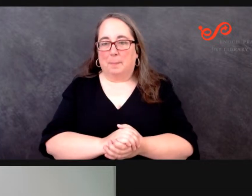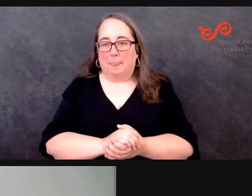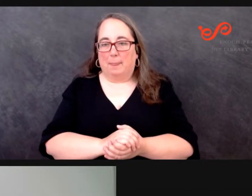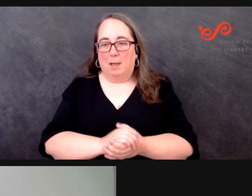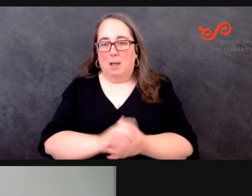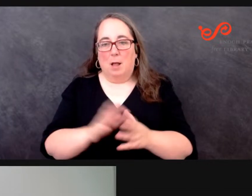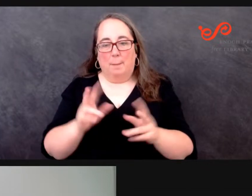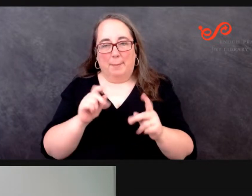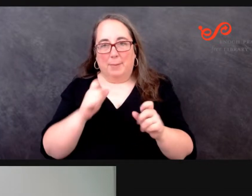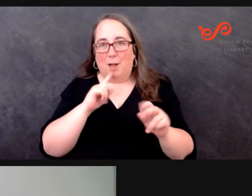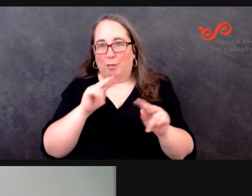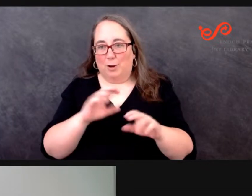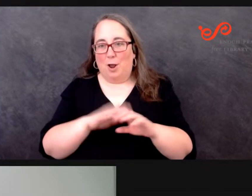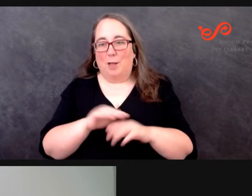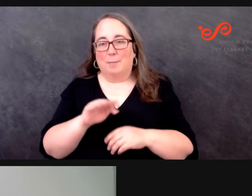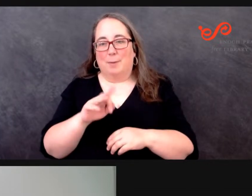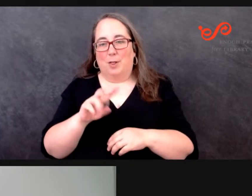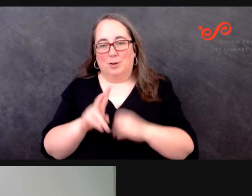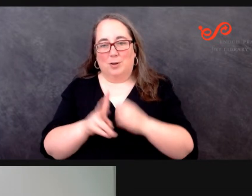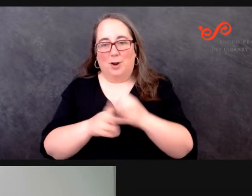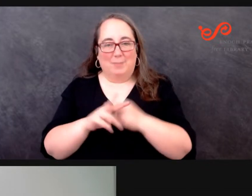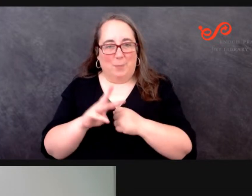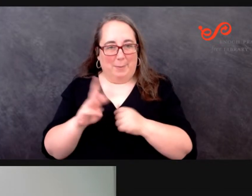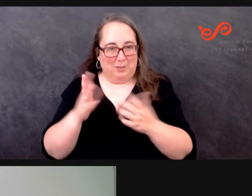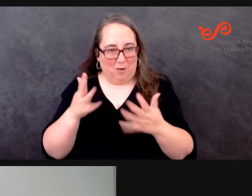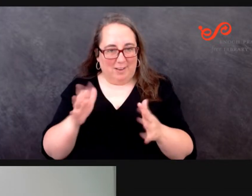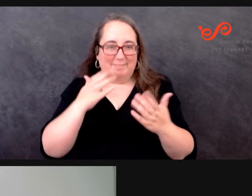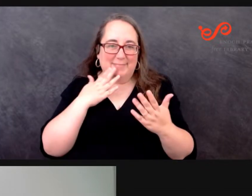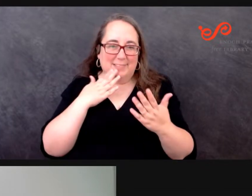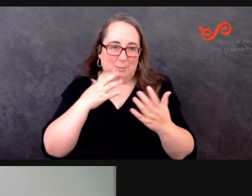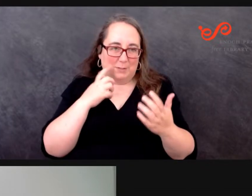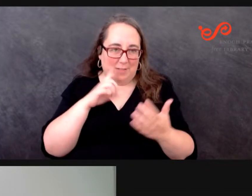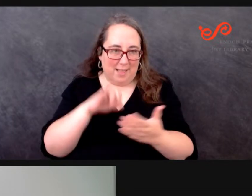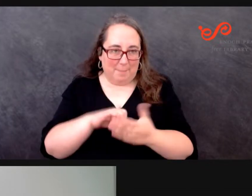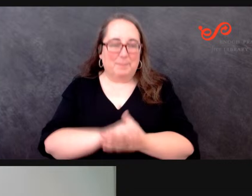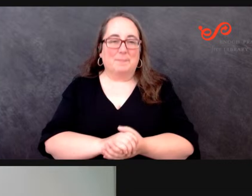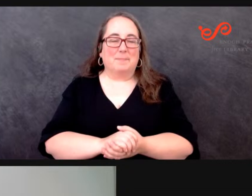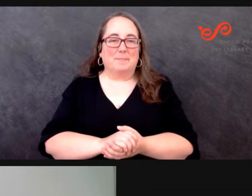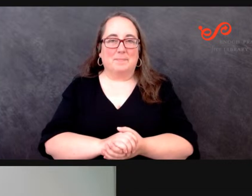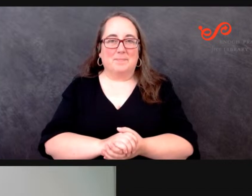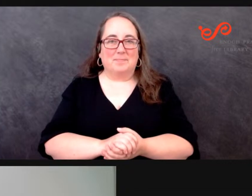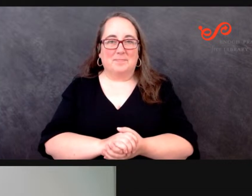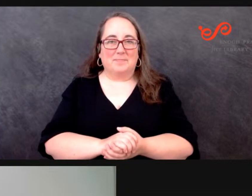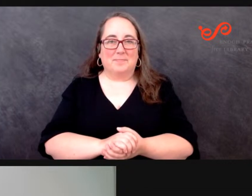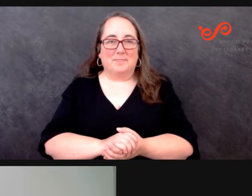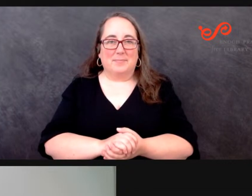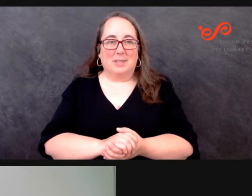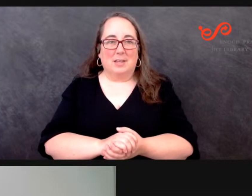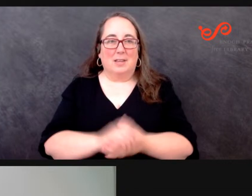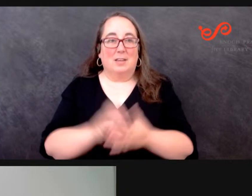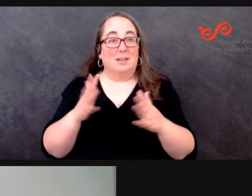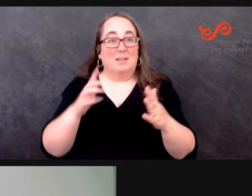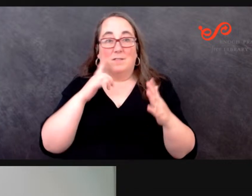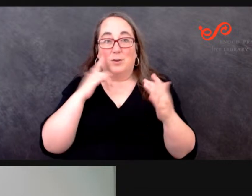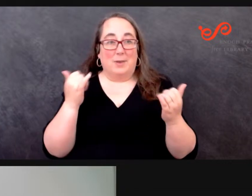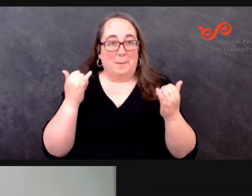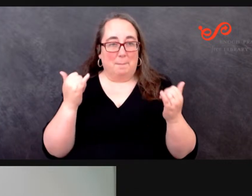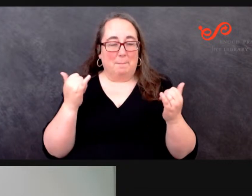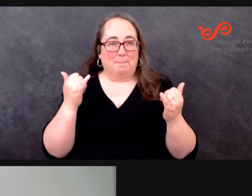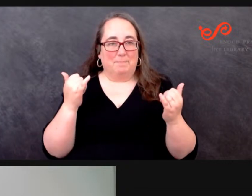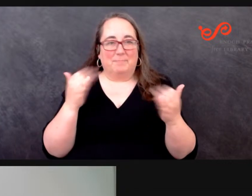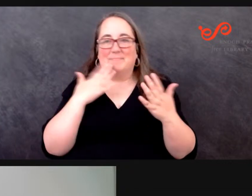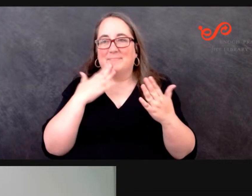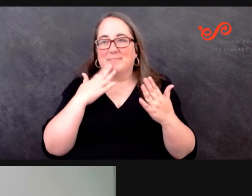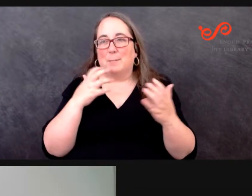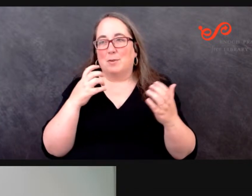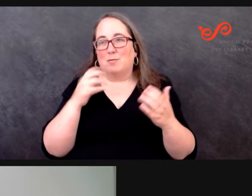people are looking on the Maryland Archives webpage already, so thank you so much for sharing us with that. This concludes today's presentation. Thank you so